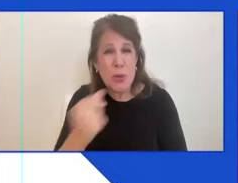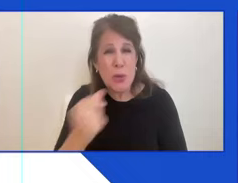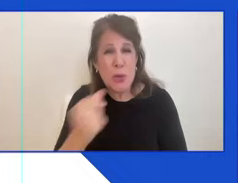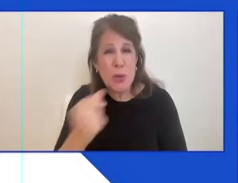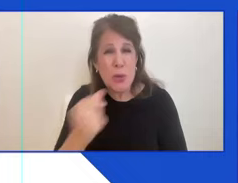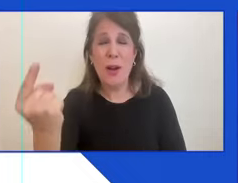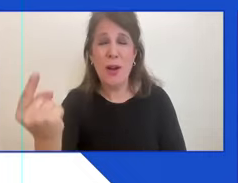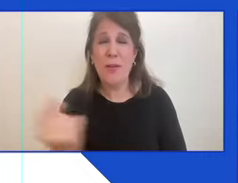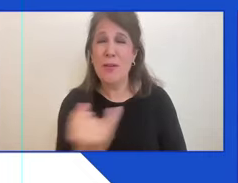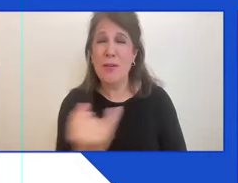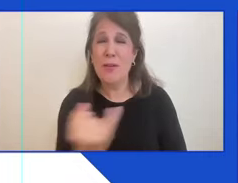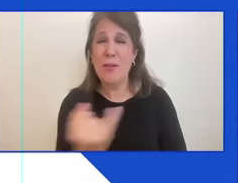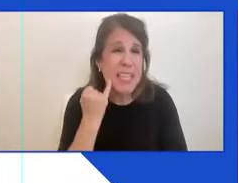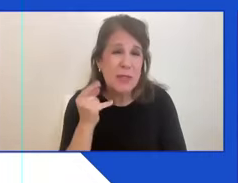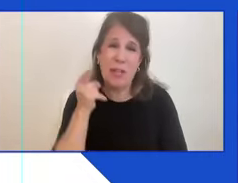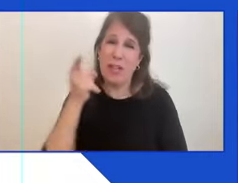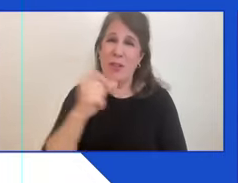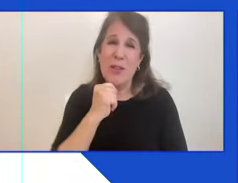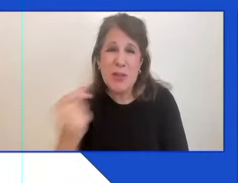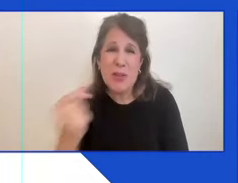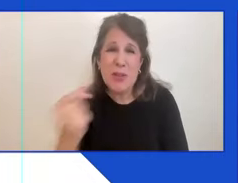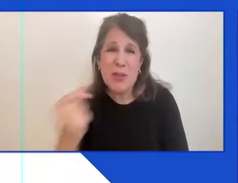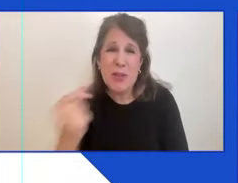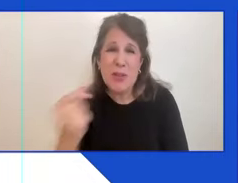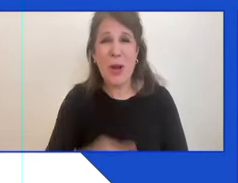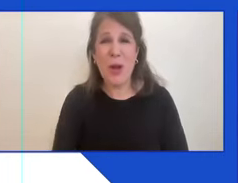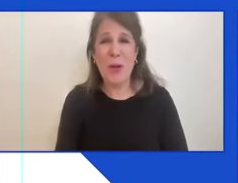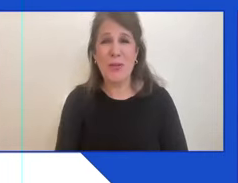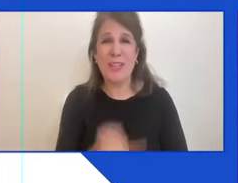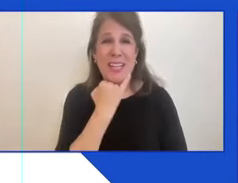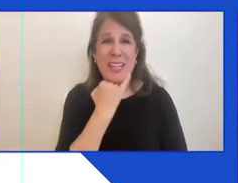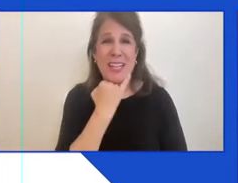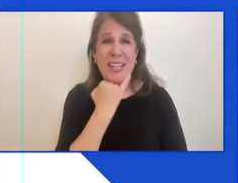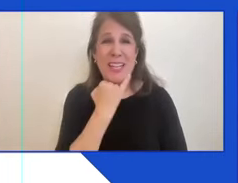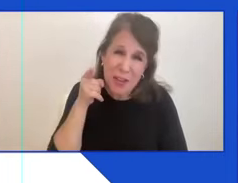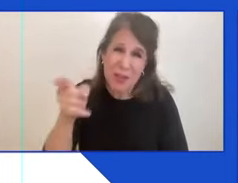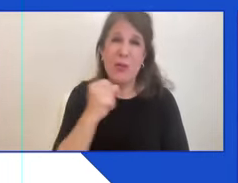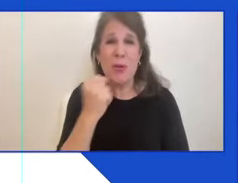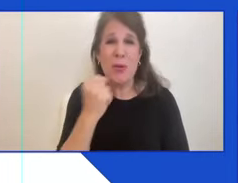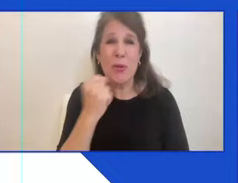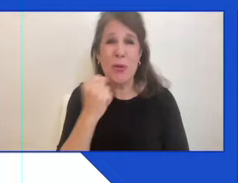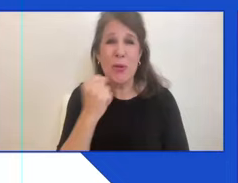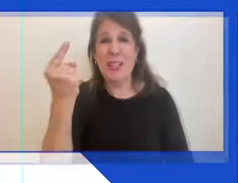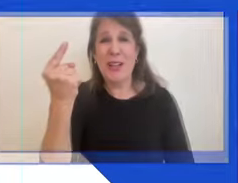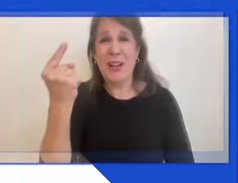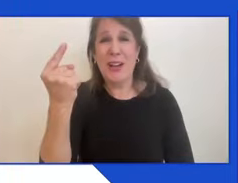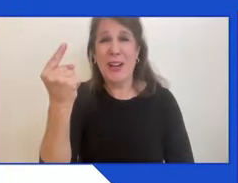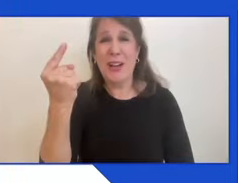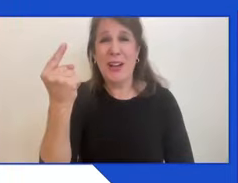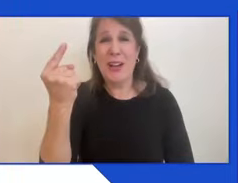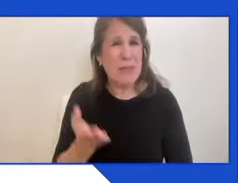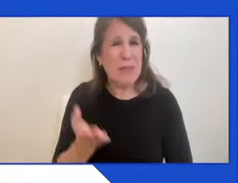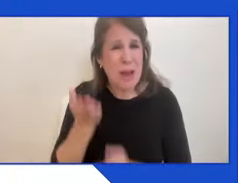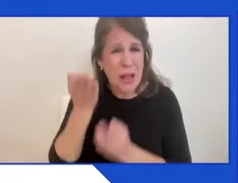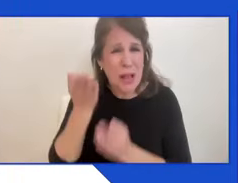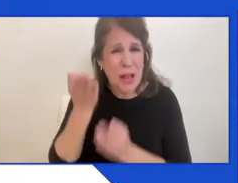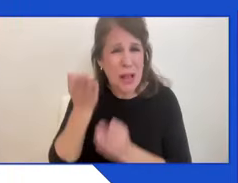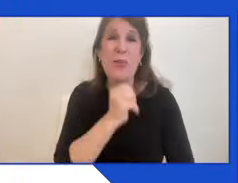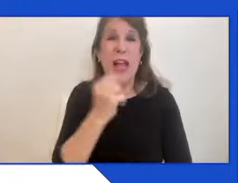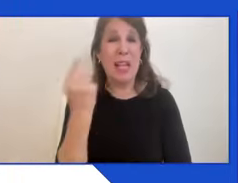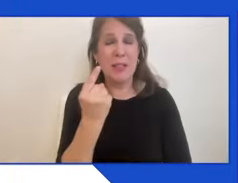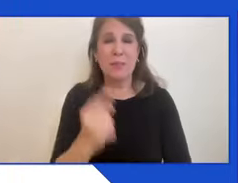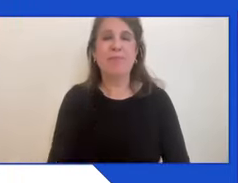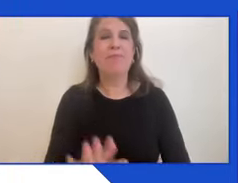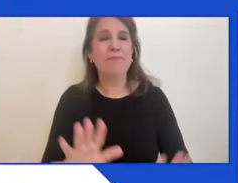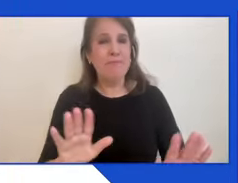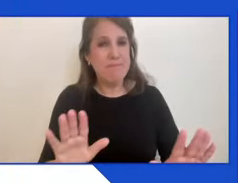not alone. Israel, you are not alone. Israel, you are not alone. Israel. While the